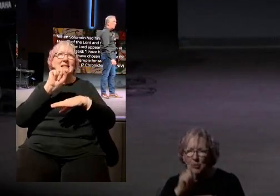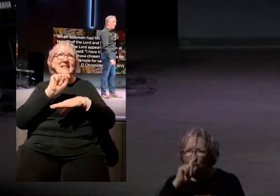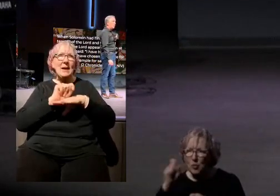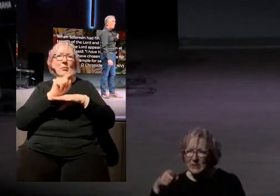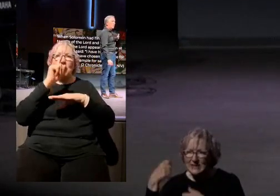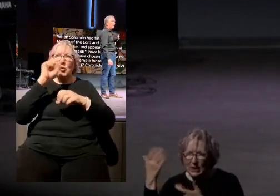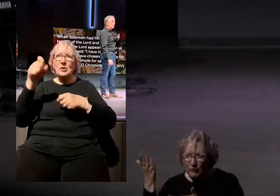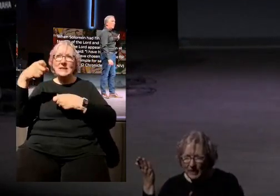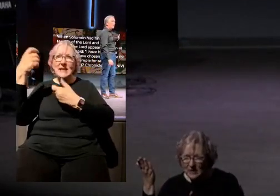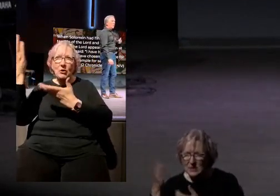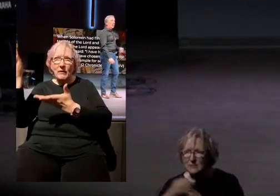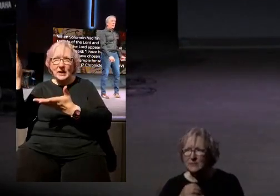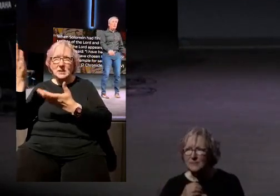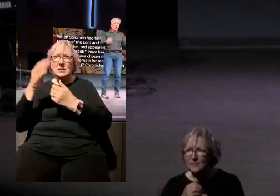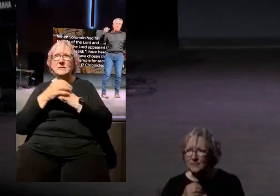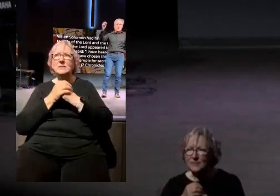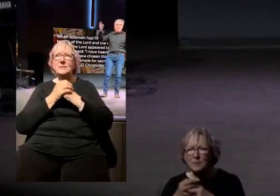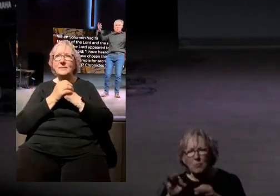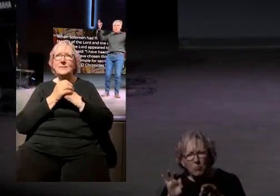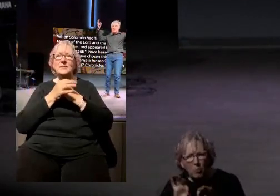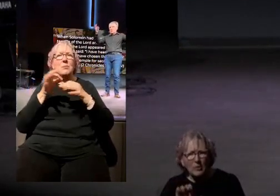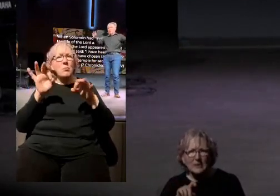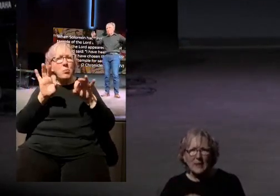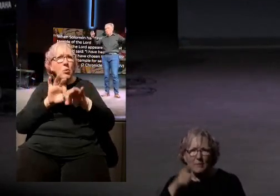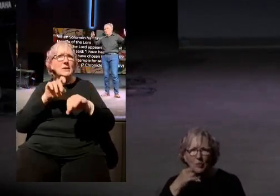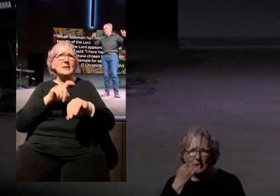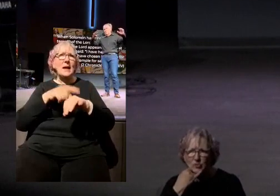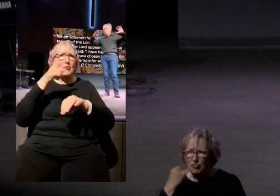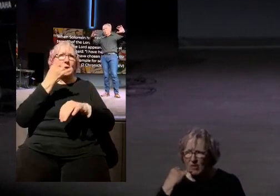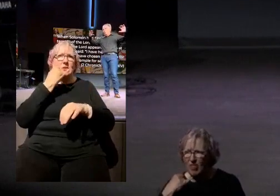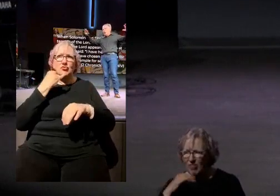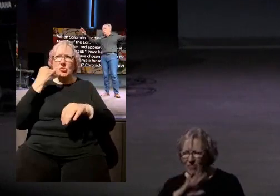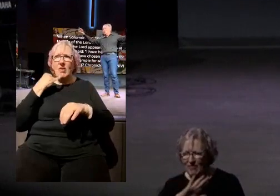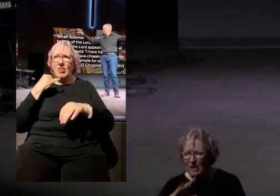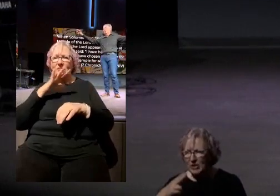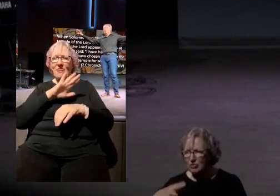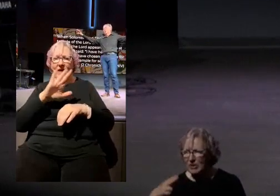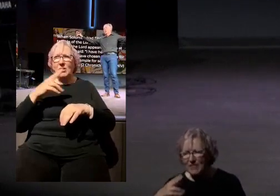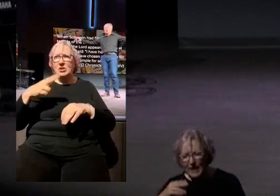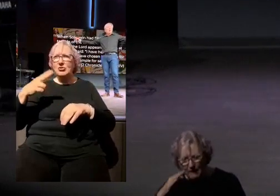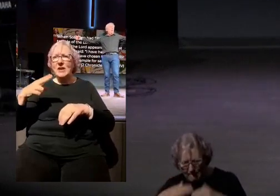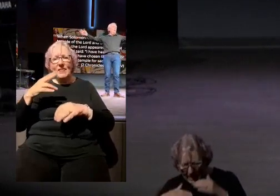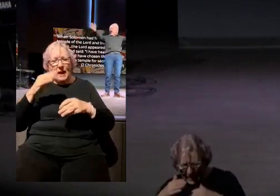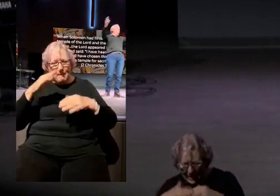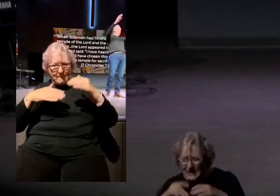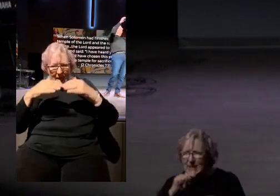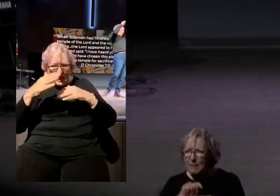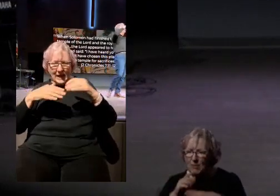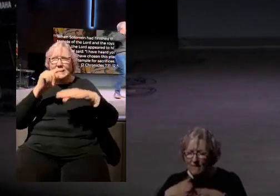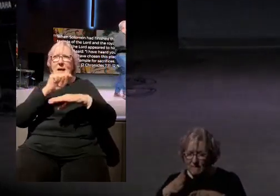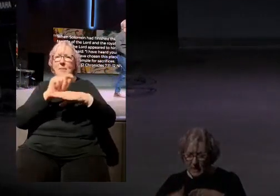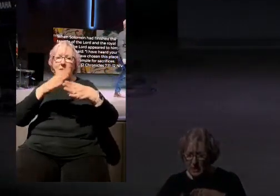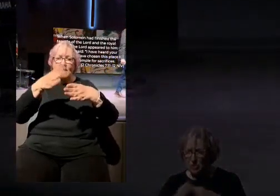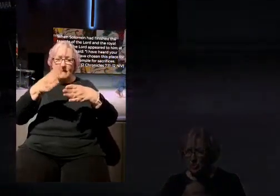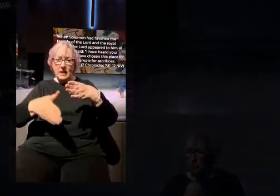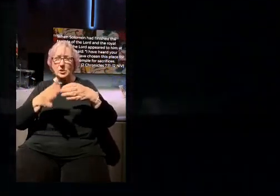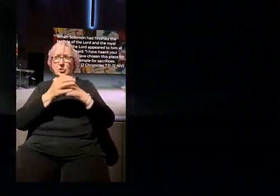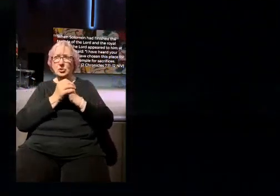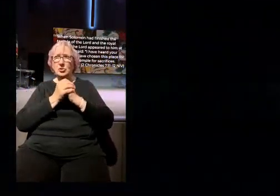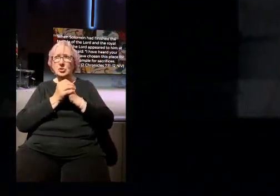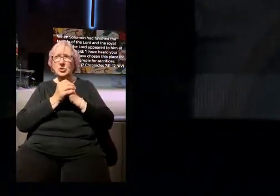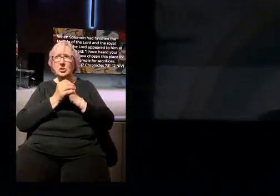history. They had just finished this temple, this grand structure, calling the nation as a place to worship